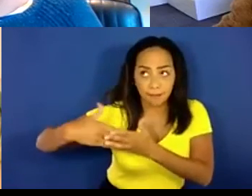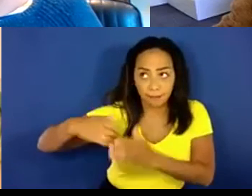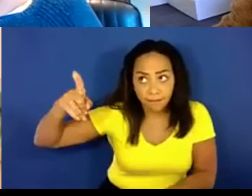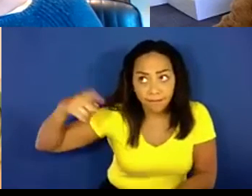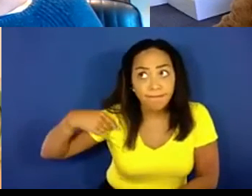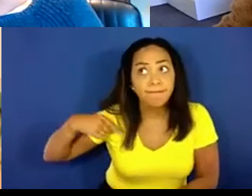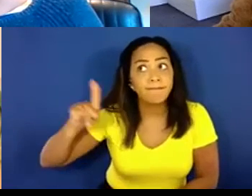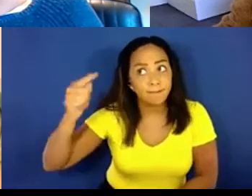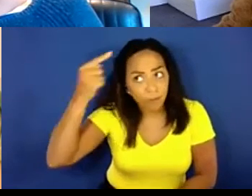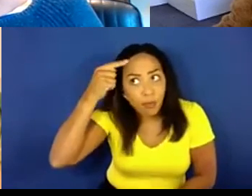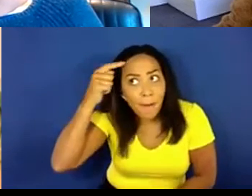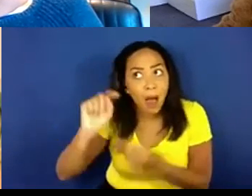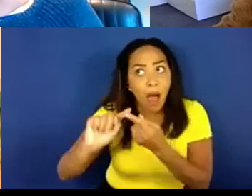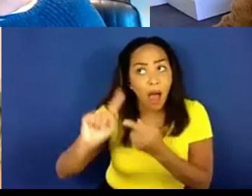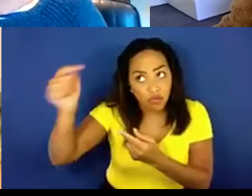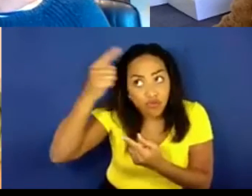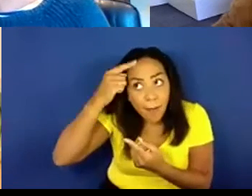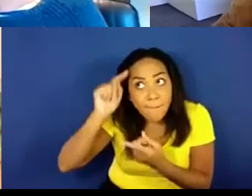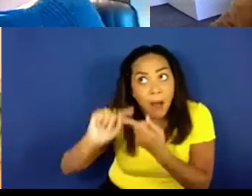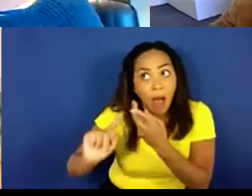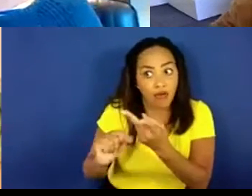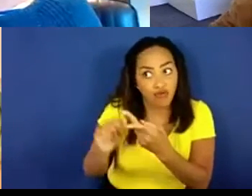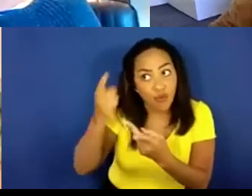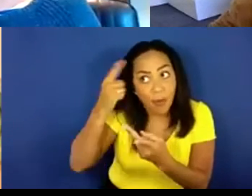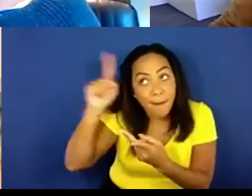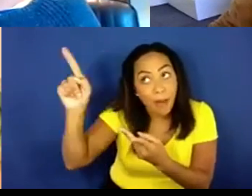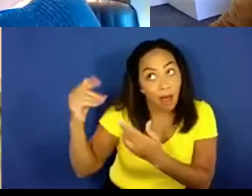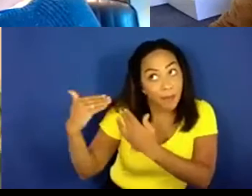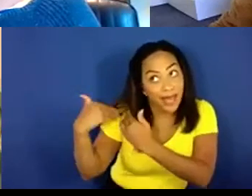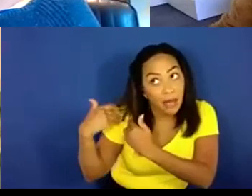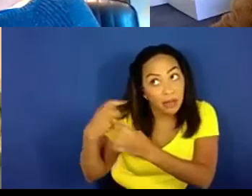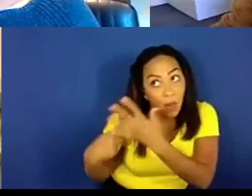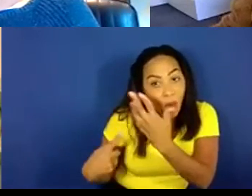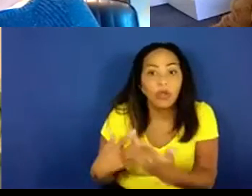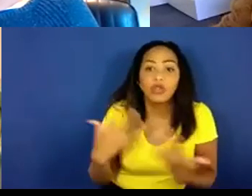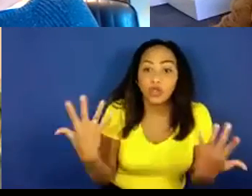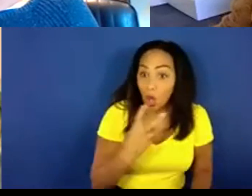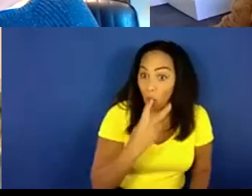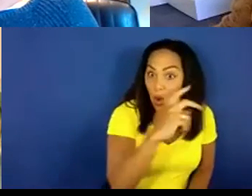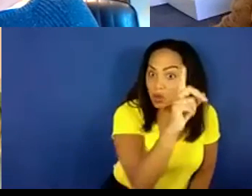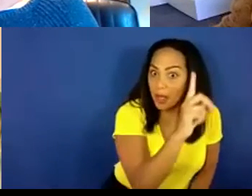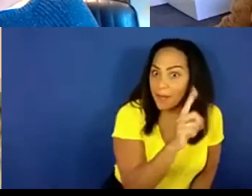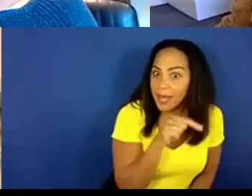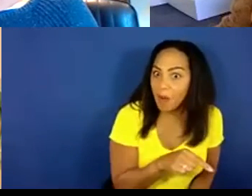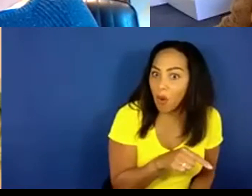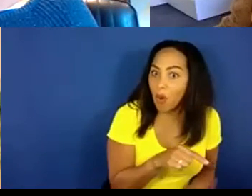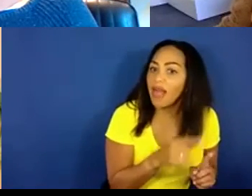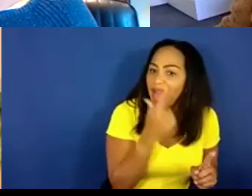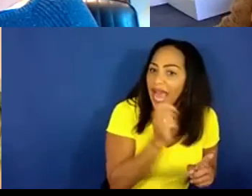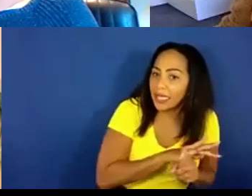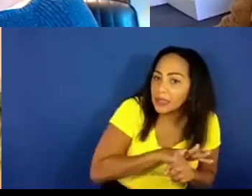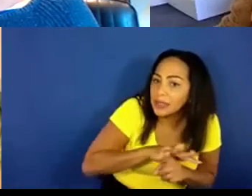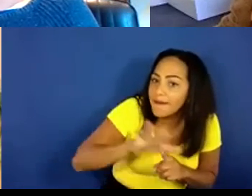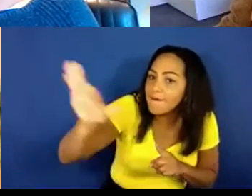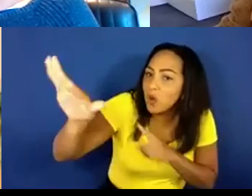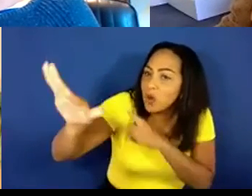older people some influence over some of the decision made. And again, going forward, that's important as